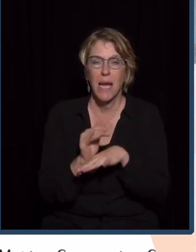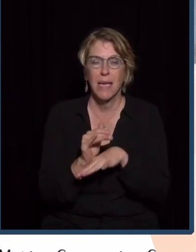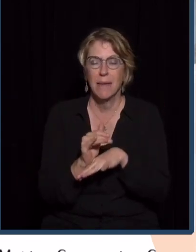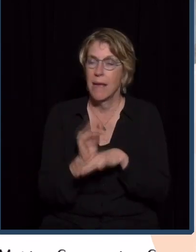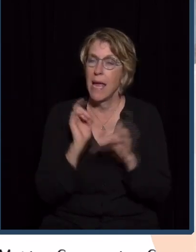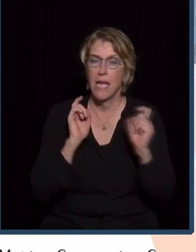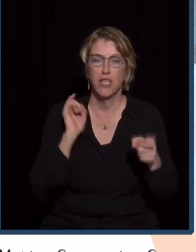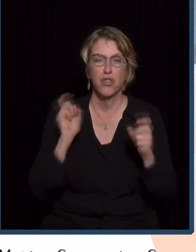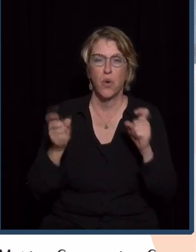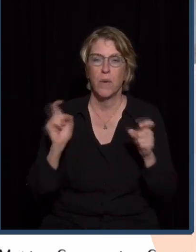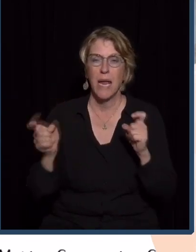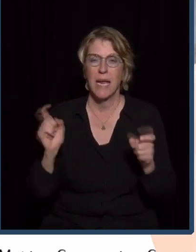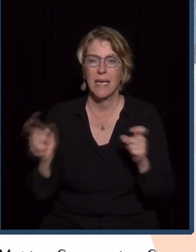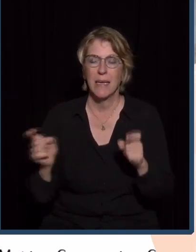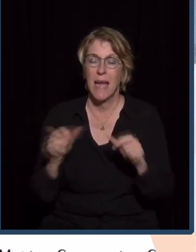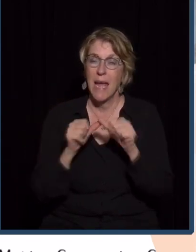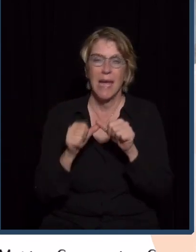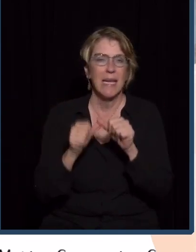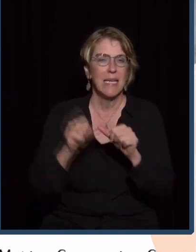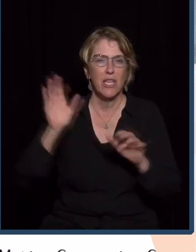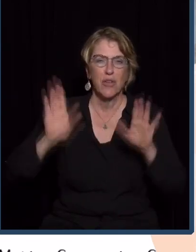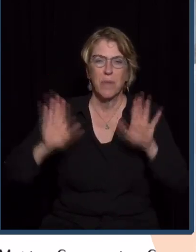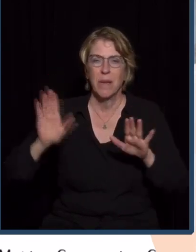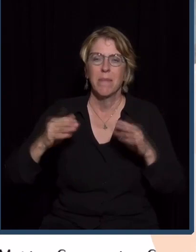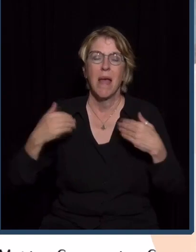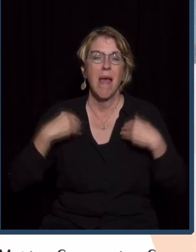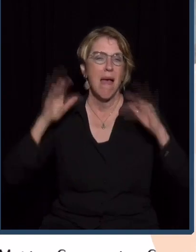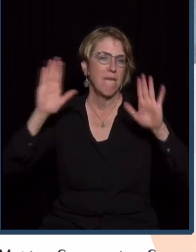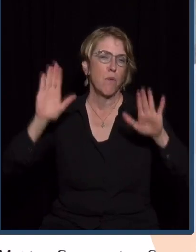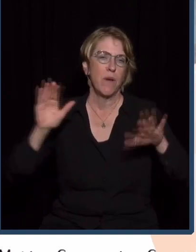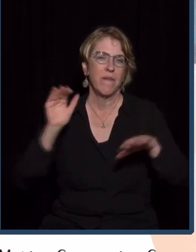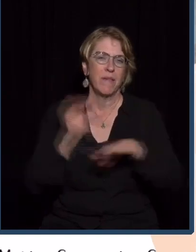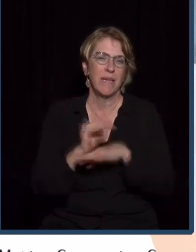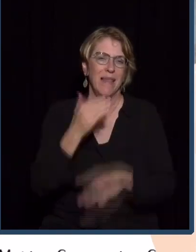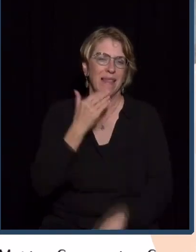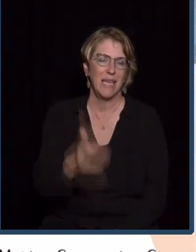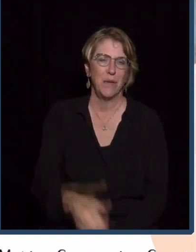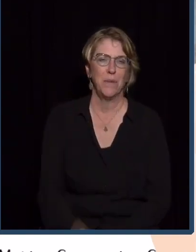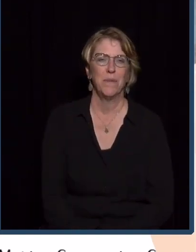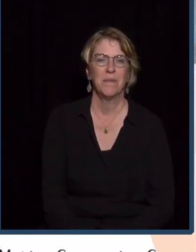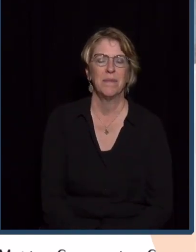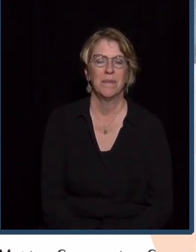generously and continues to bid. I hope you have a wonderful night. Thank you.